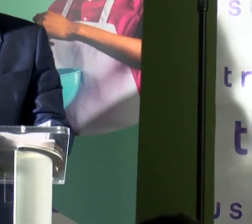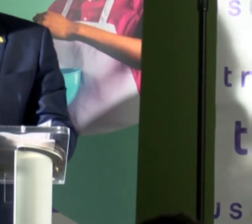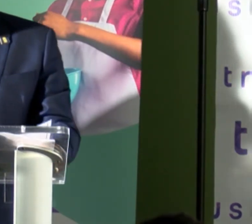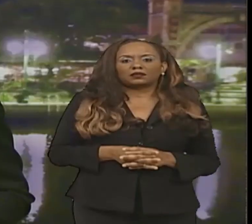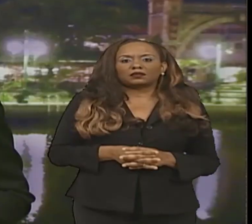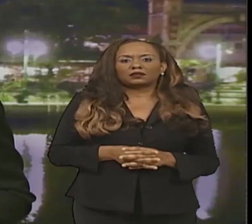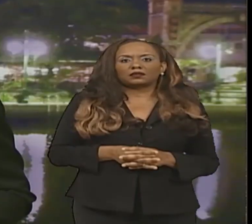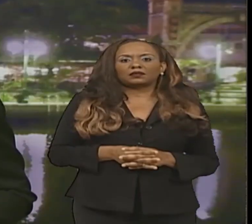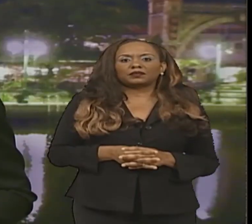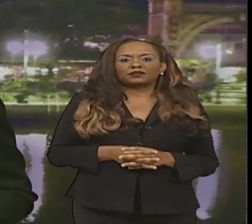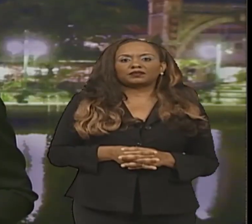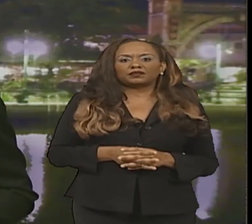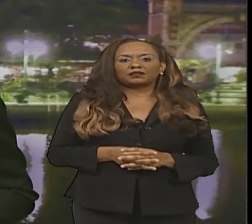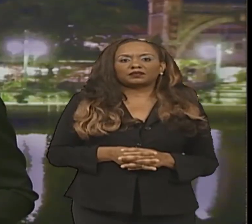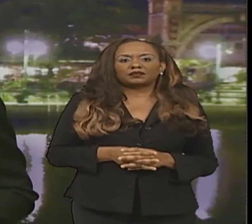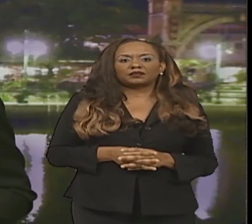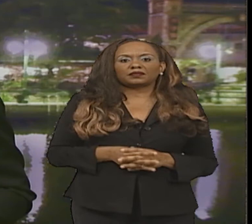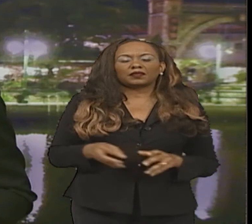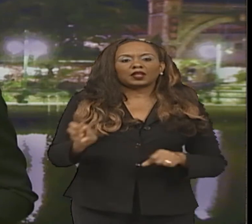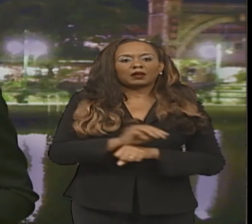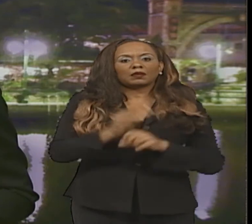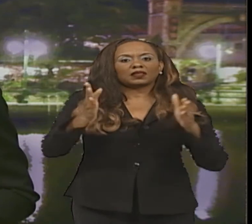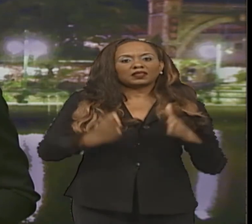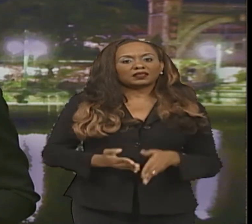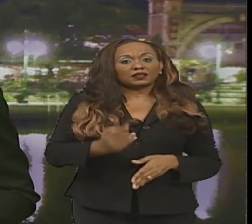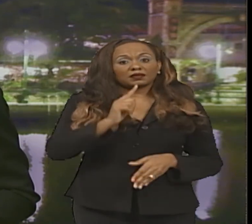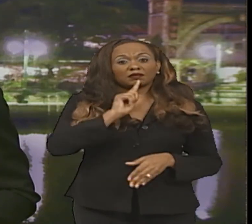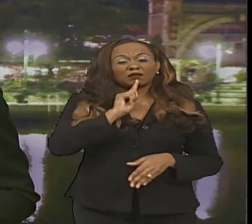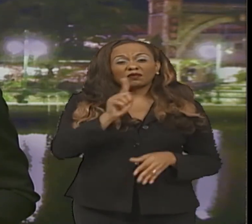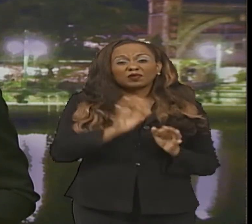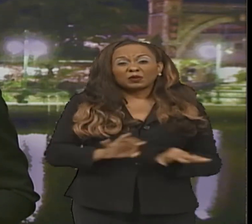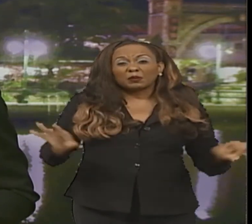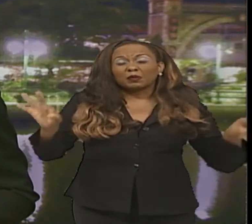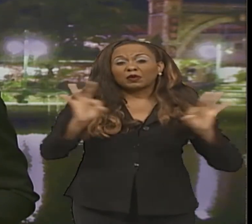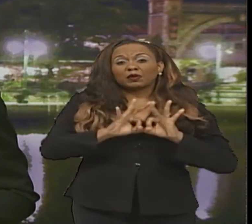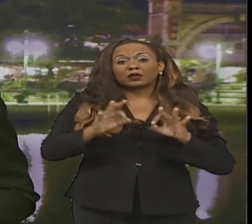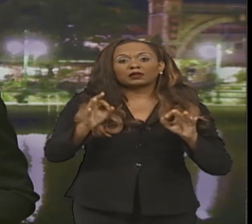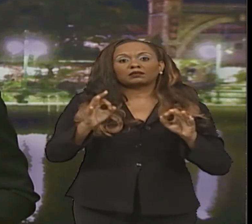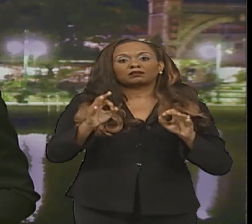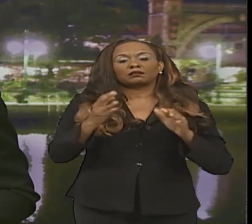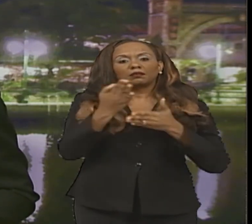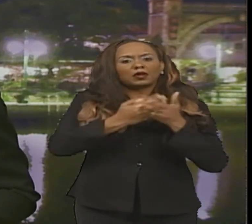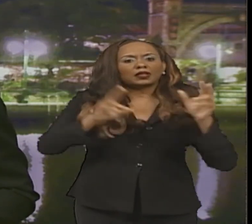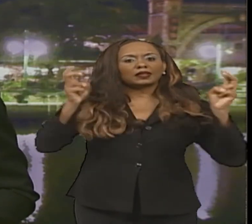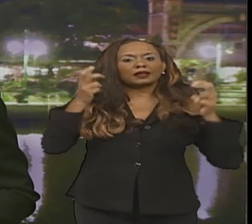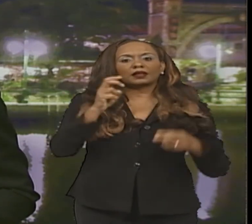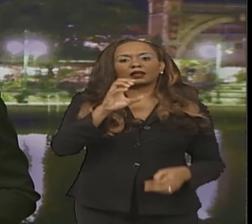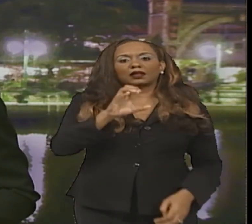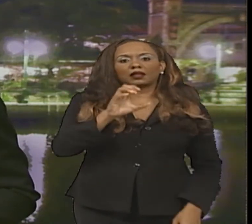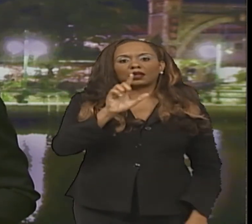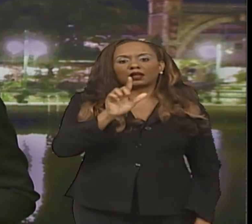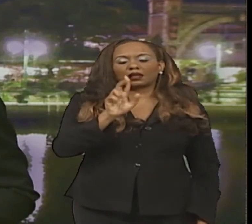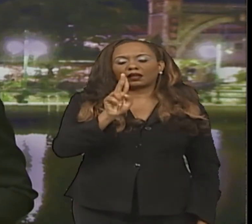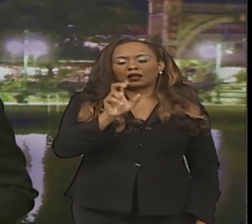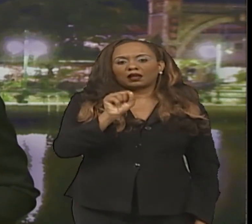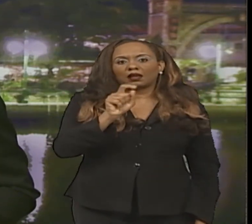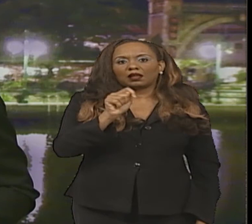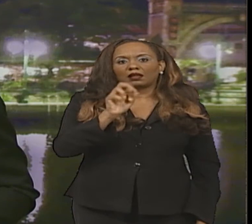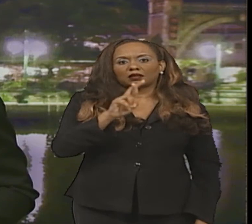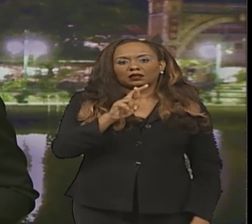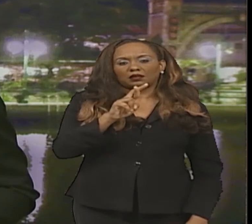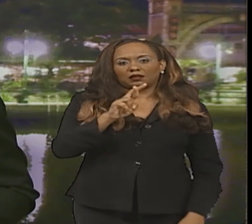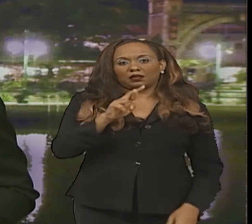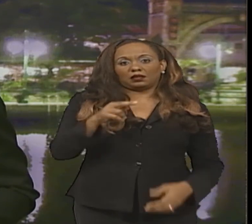other. And the minister adds that an important element of the cluster program will be the involvement of a community mentor